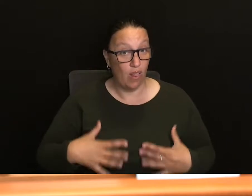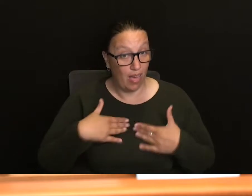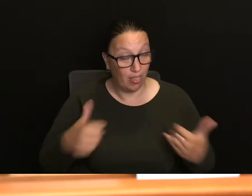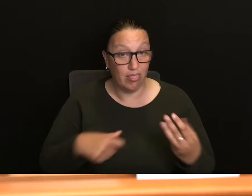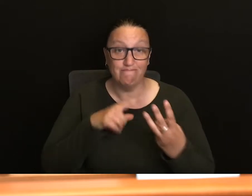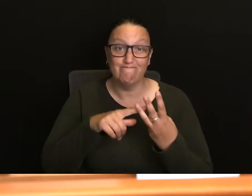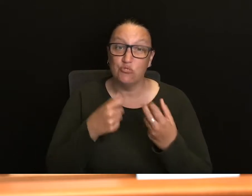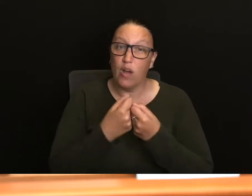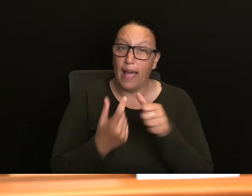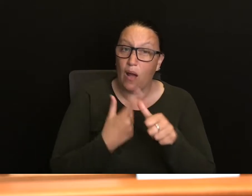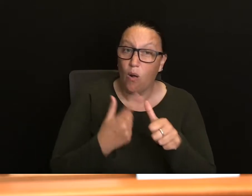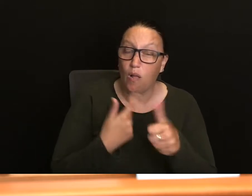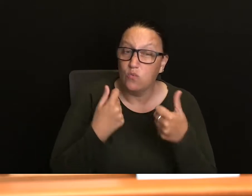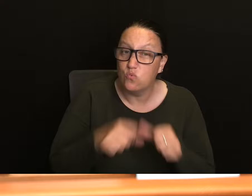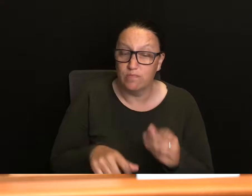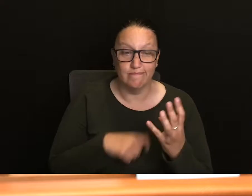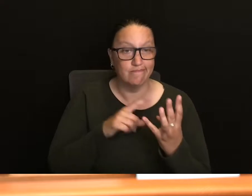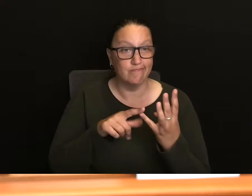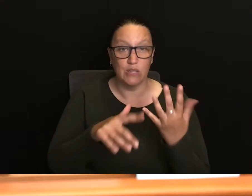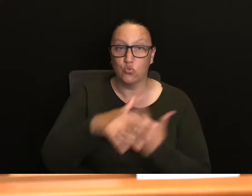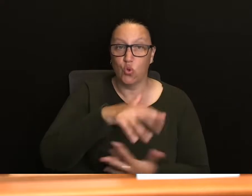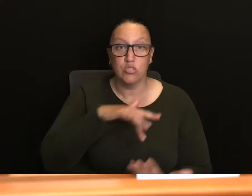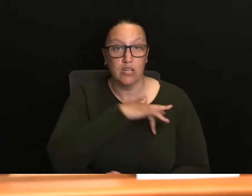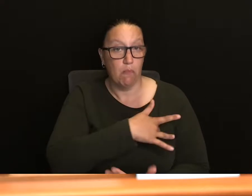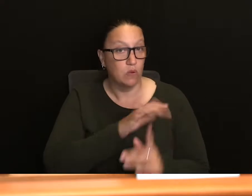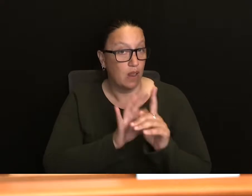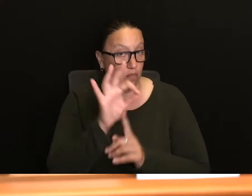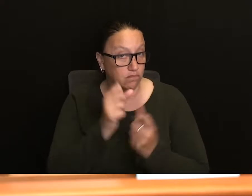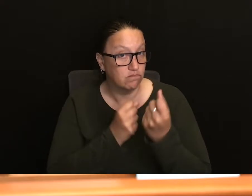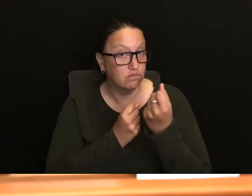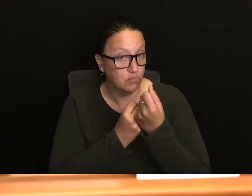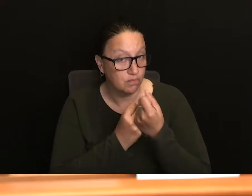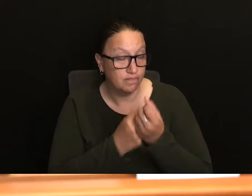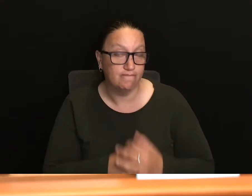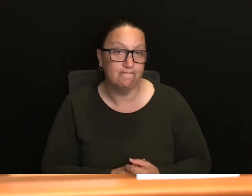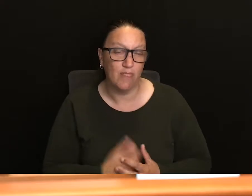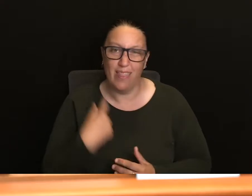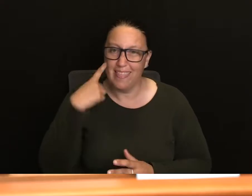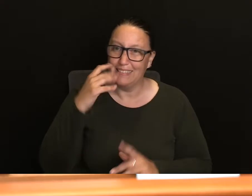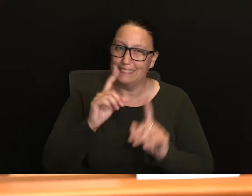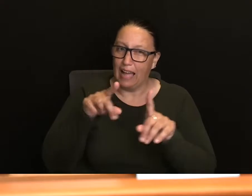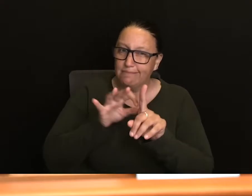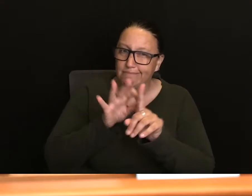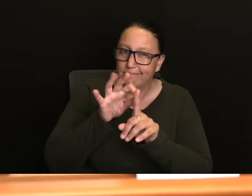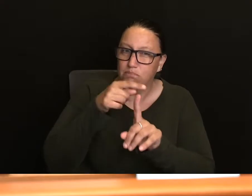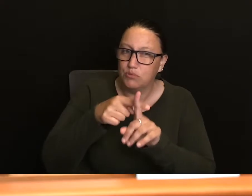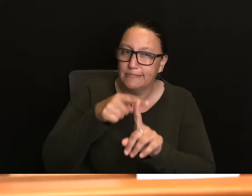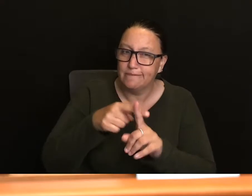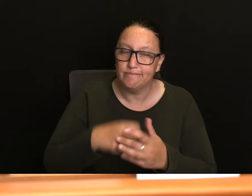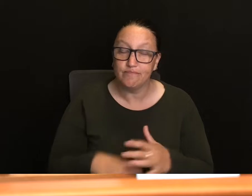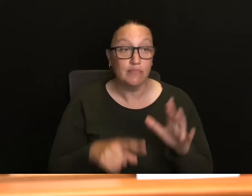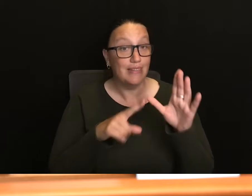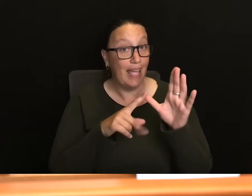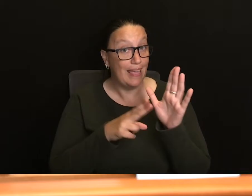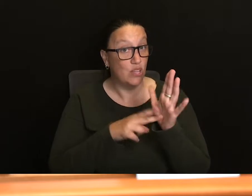misuse and social and vocational support. Things I think are looking up. A recent survey conducted by ANU showed that young people